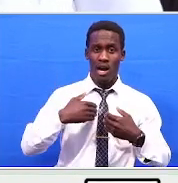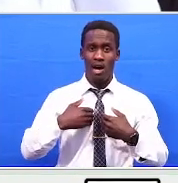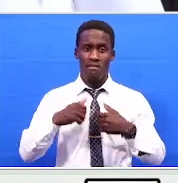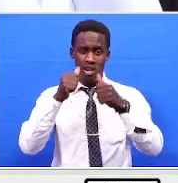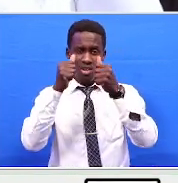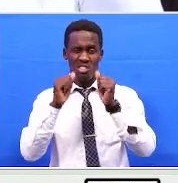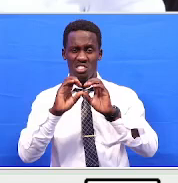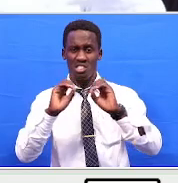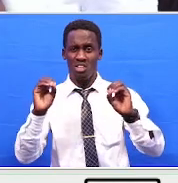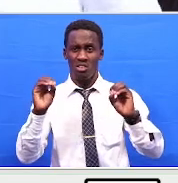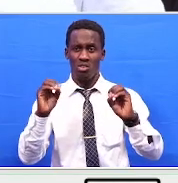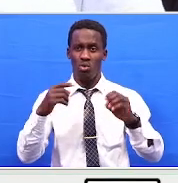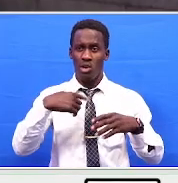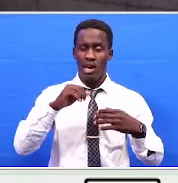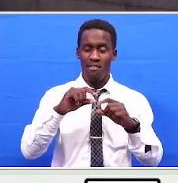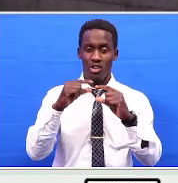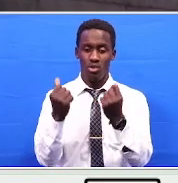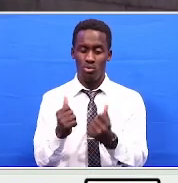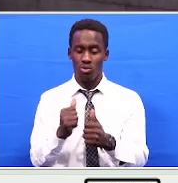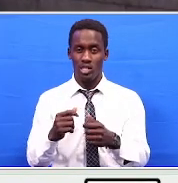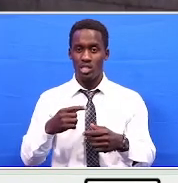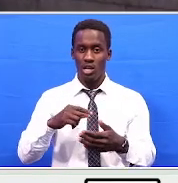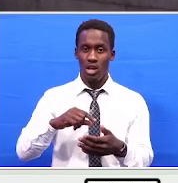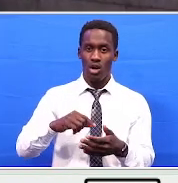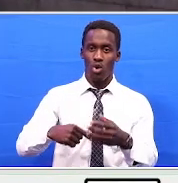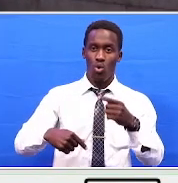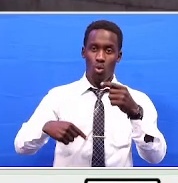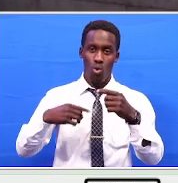we have crew, they're qualified, where they come from, it's a big issue. But now,